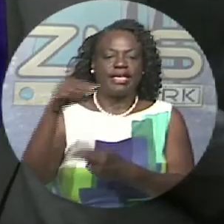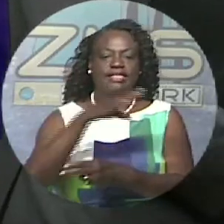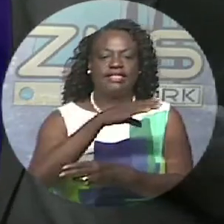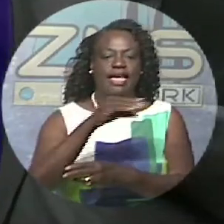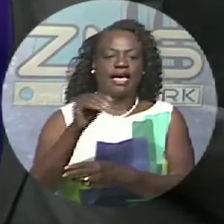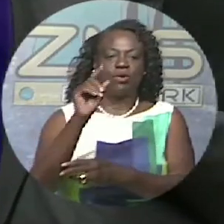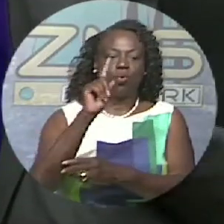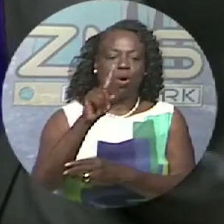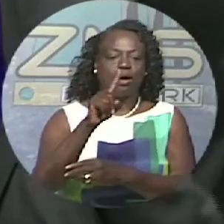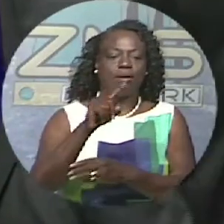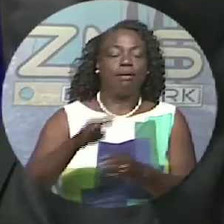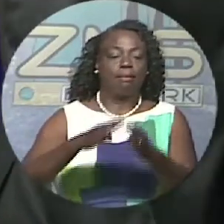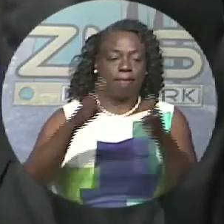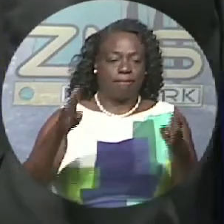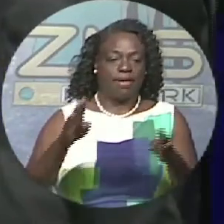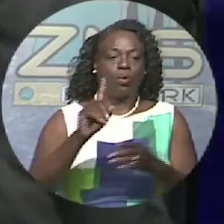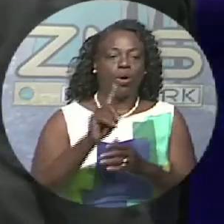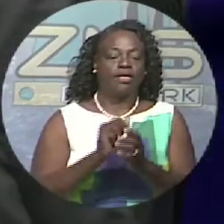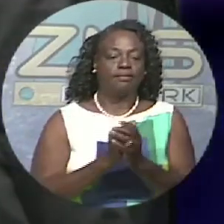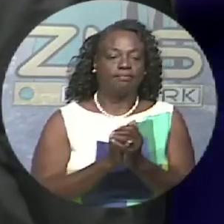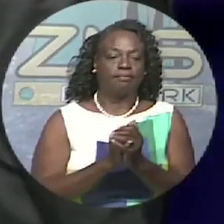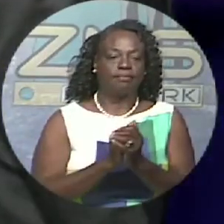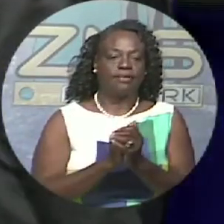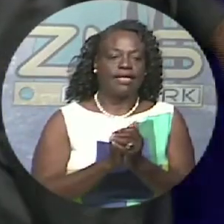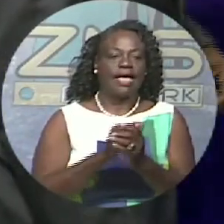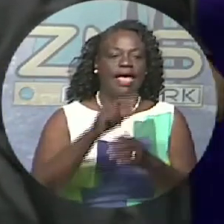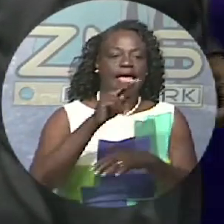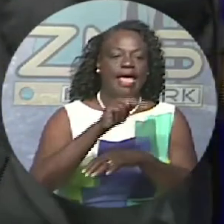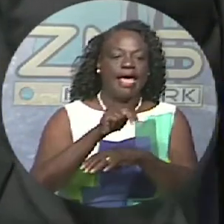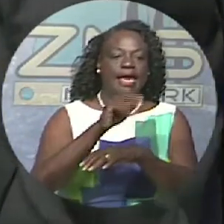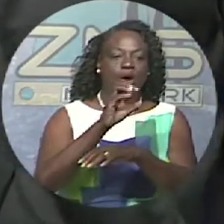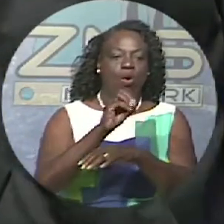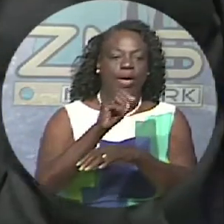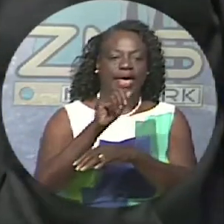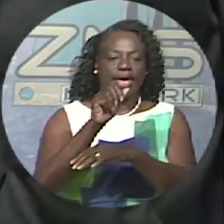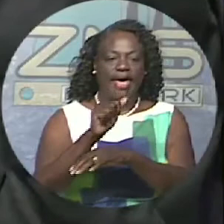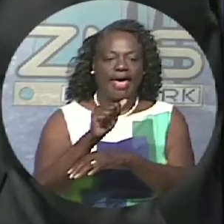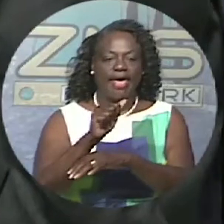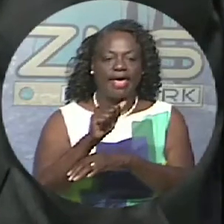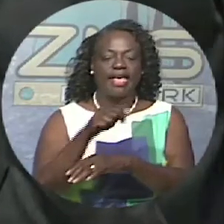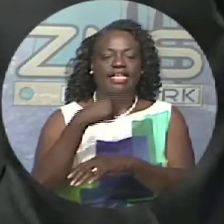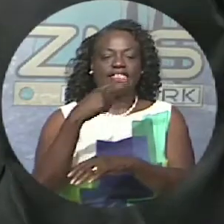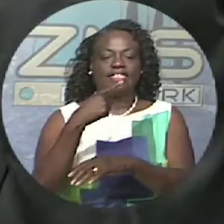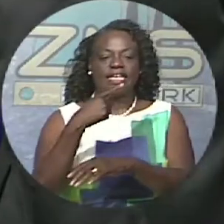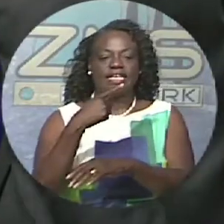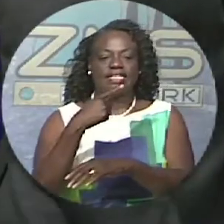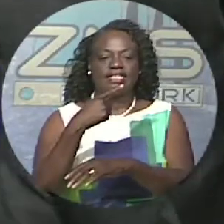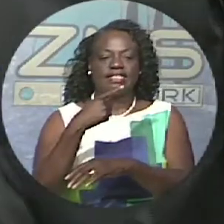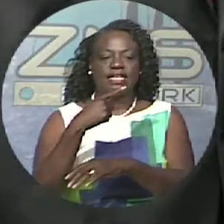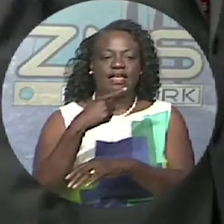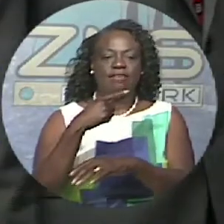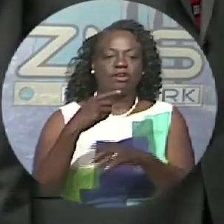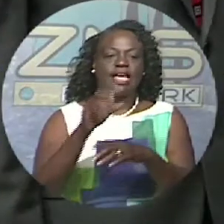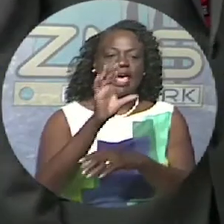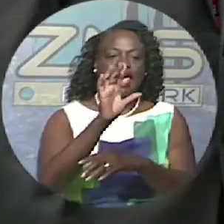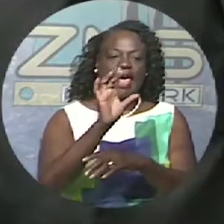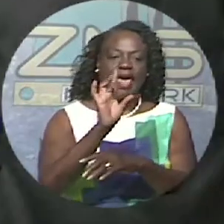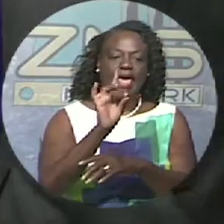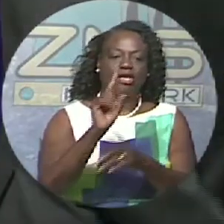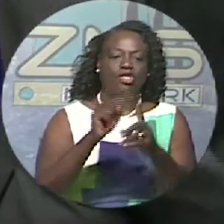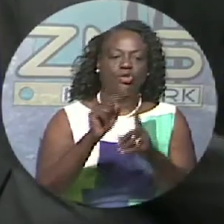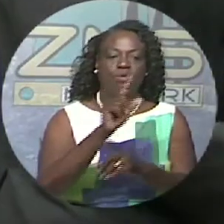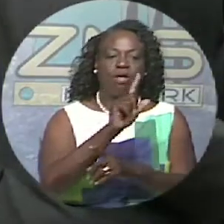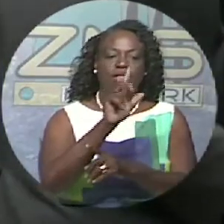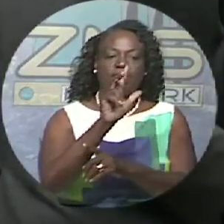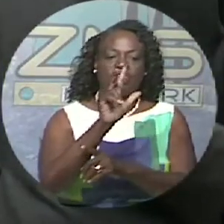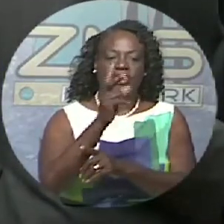hurricanes up at just about 1. National Oceanic and Atmospheric Administration, they have a range, 8 to 13 named